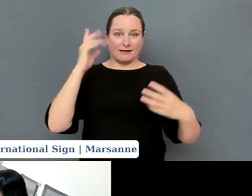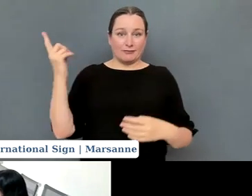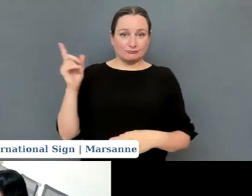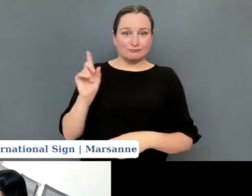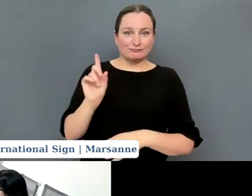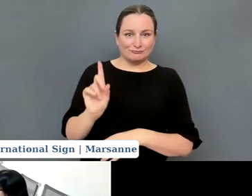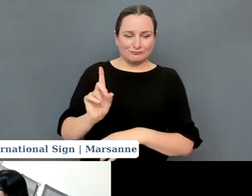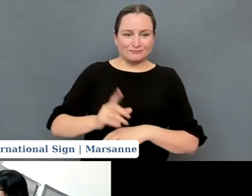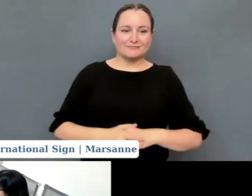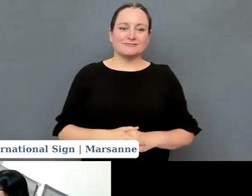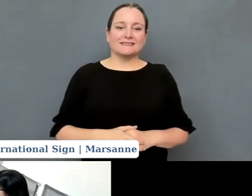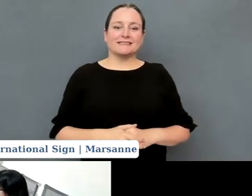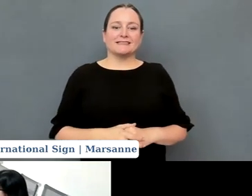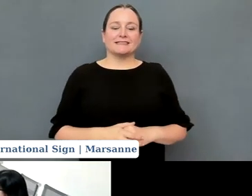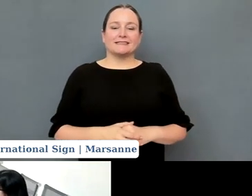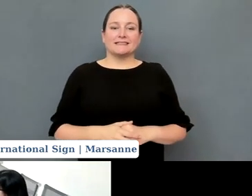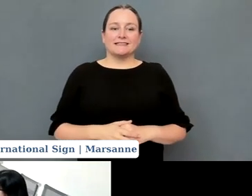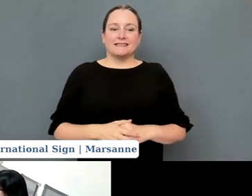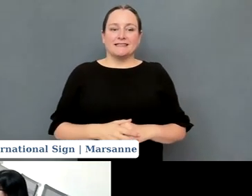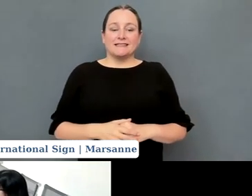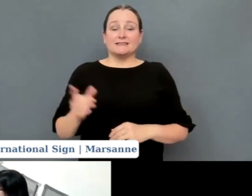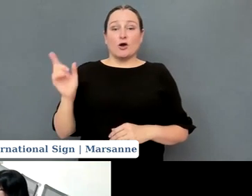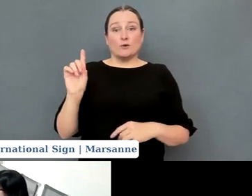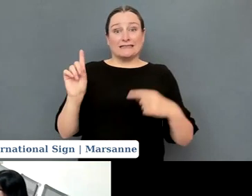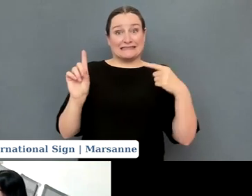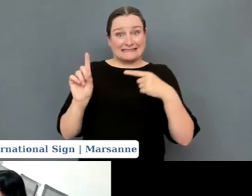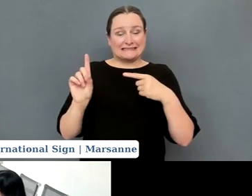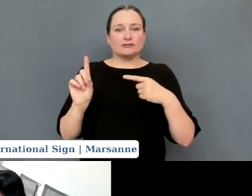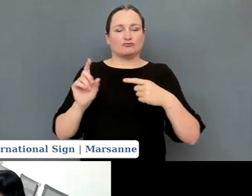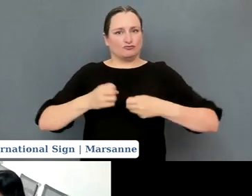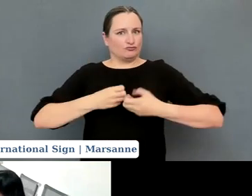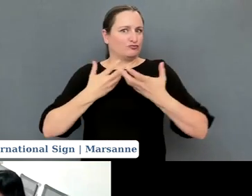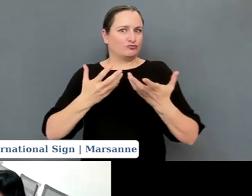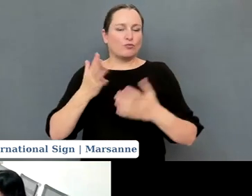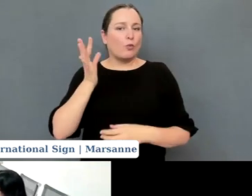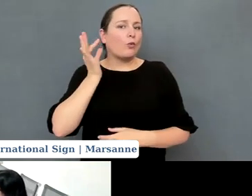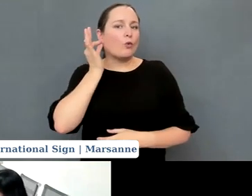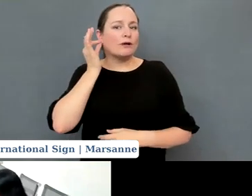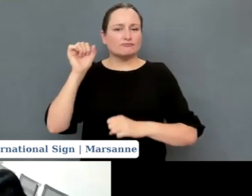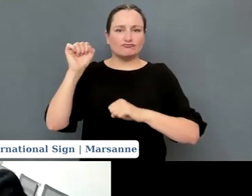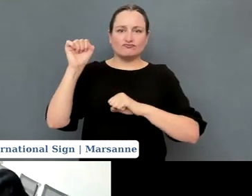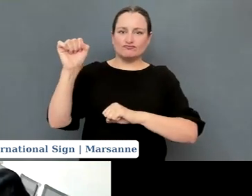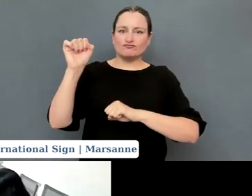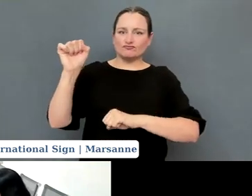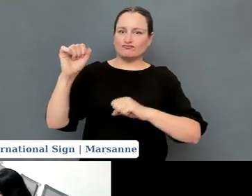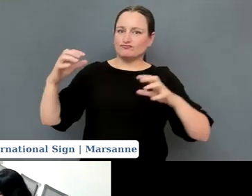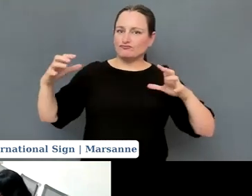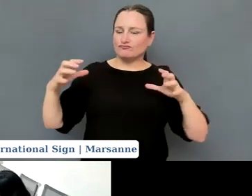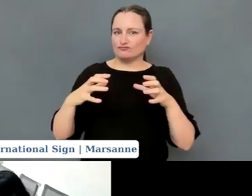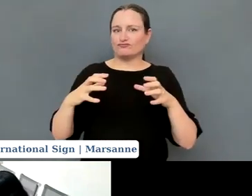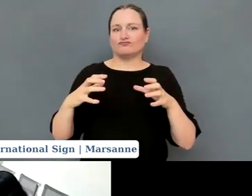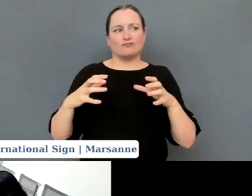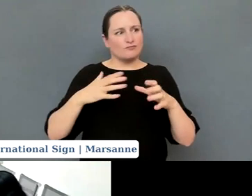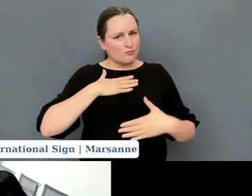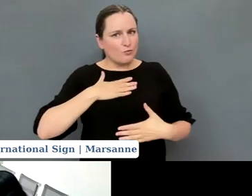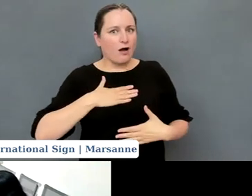she brings out the role of a women's union in advancing, inclusion not only